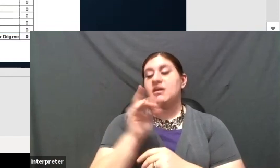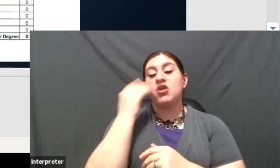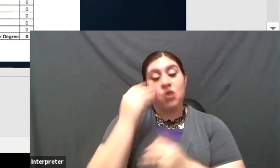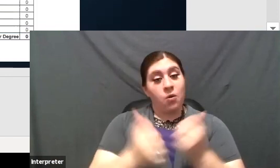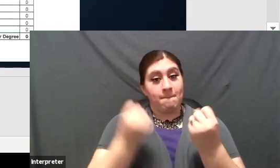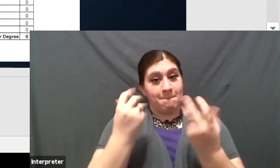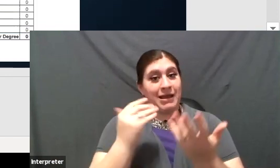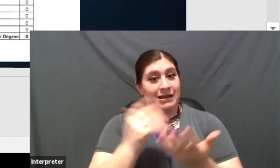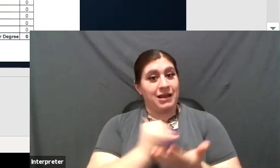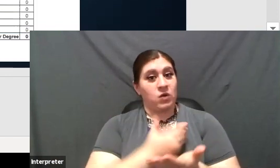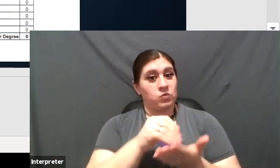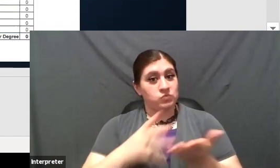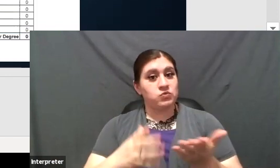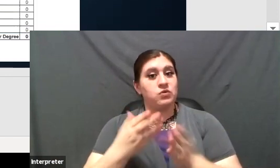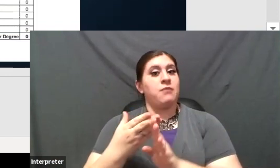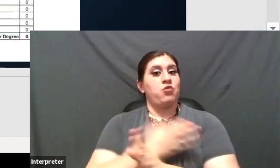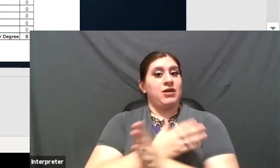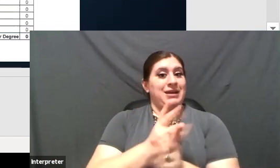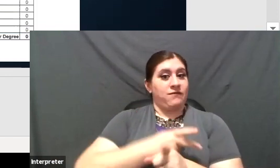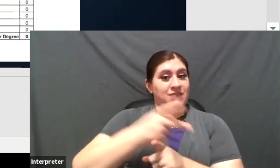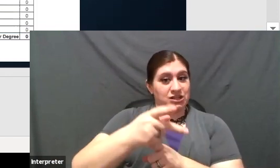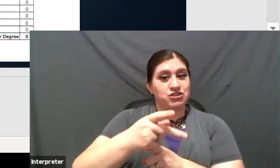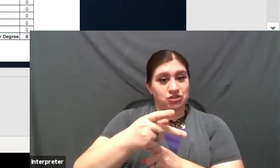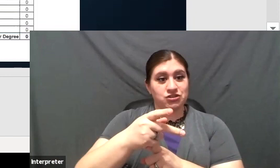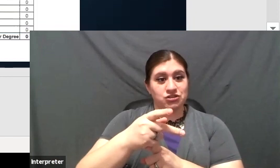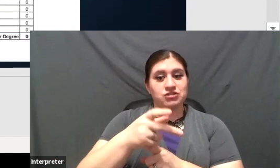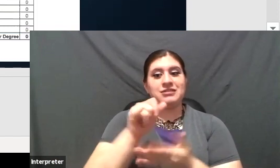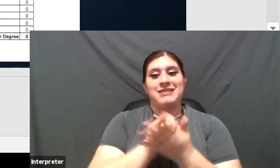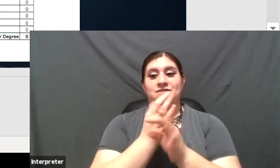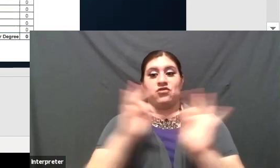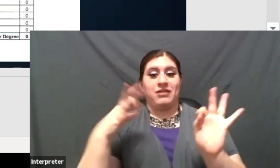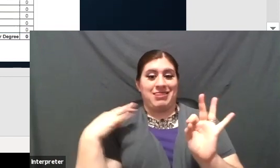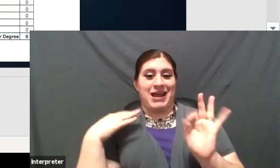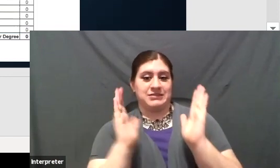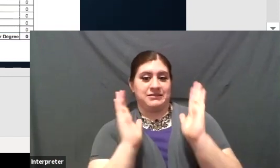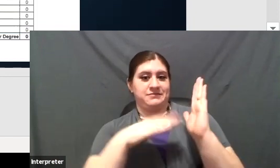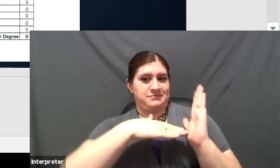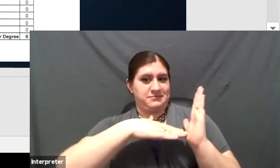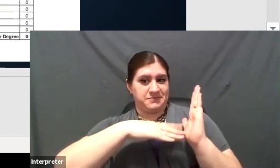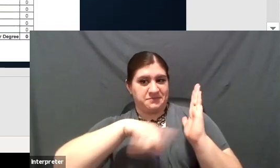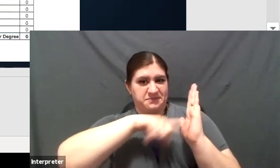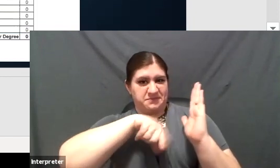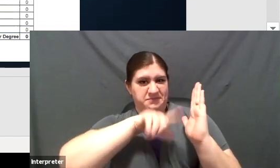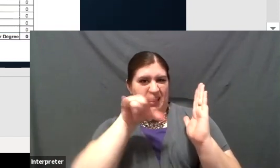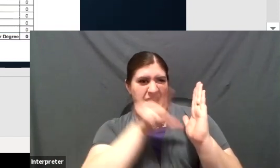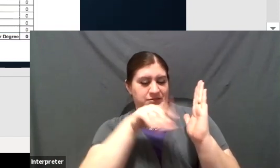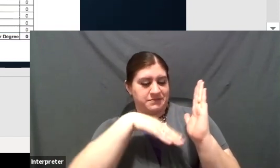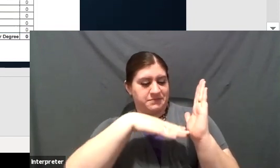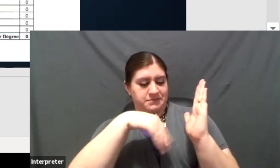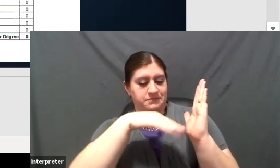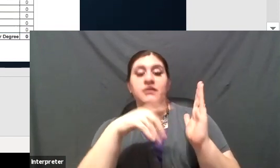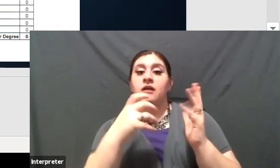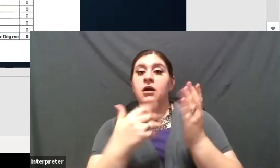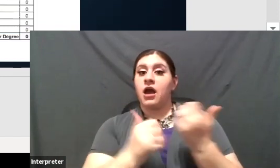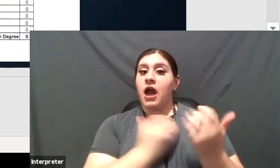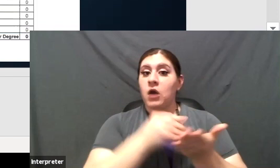students may be pre-professionals, is this free elective down here. One of the other things that our students